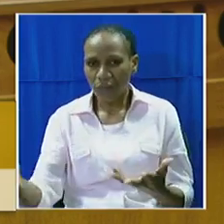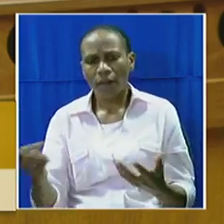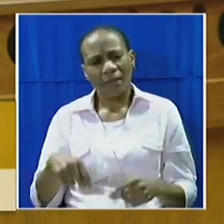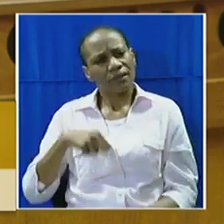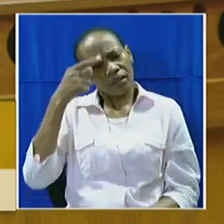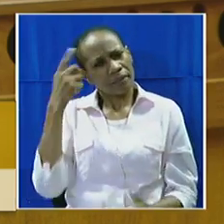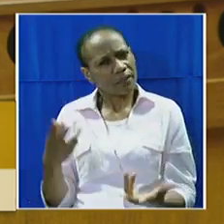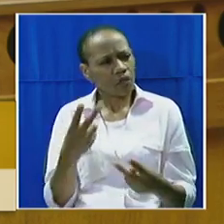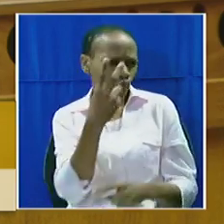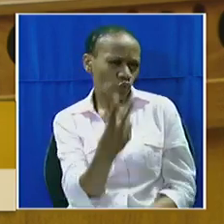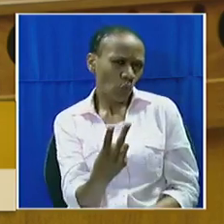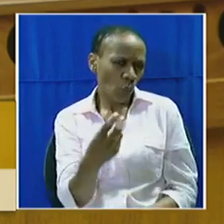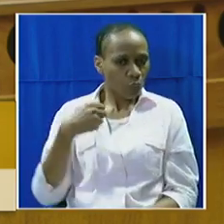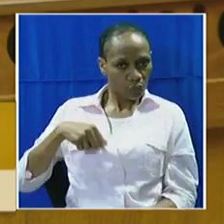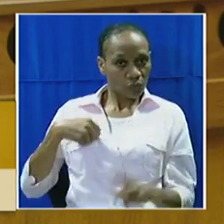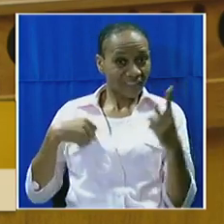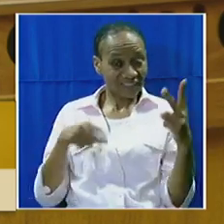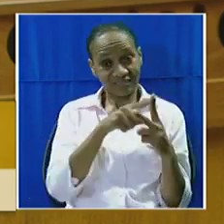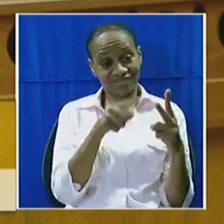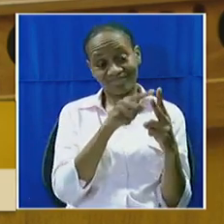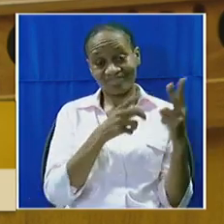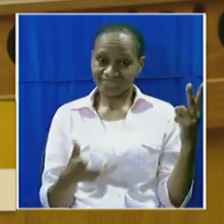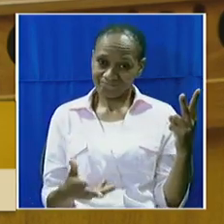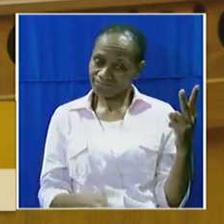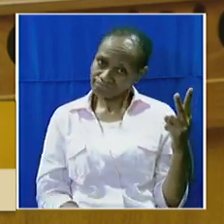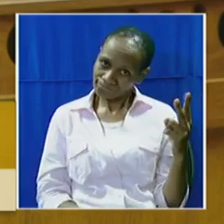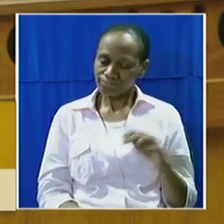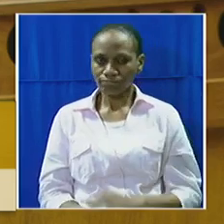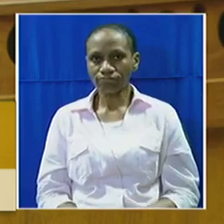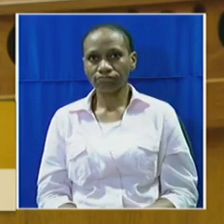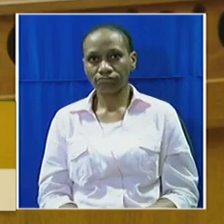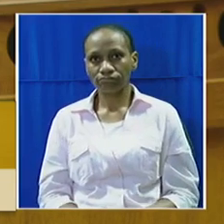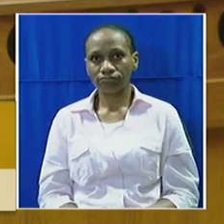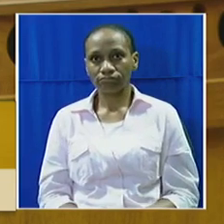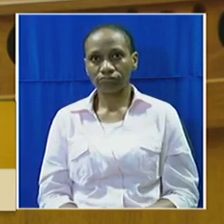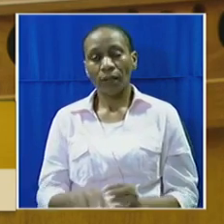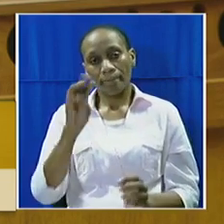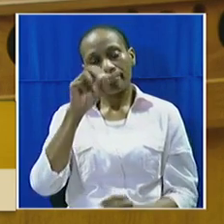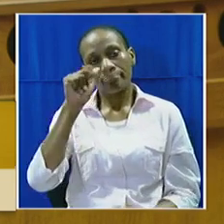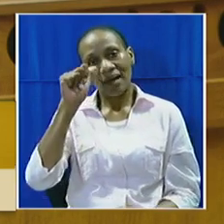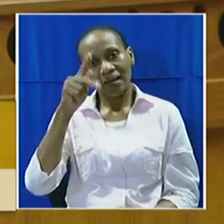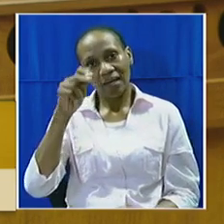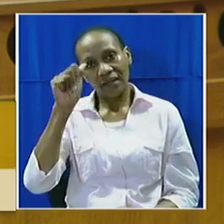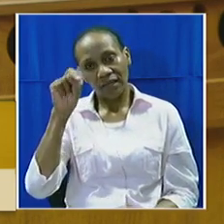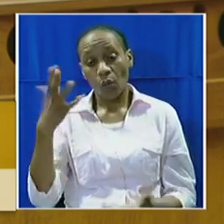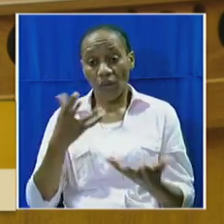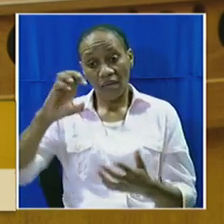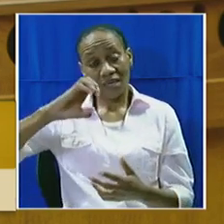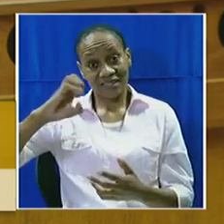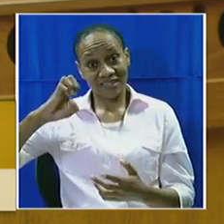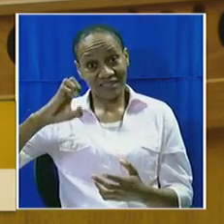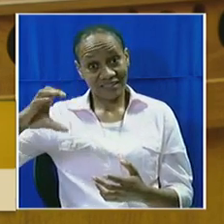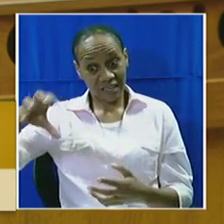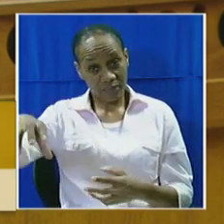a tale of two municipalities to see how this provision is being implemented. The Makana municipality in the Eastern Cape has a string